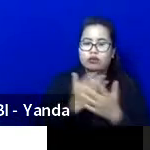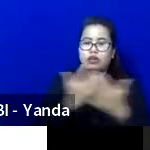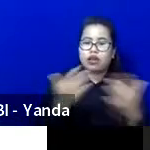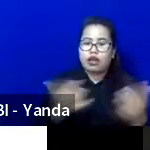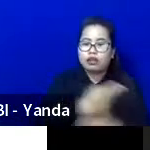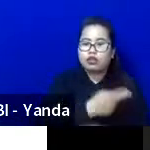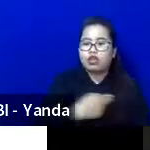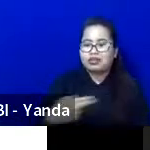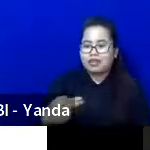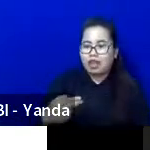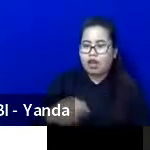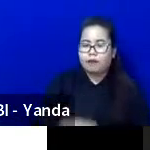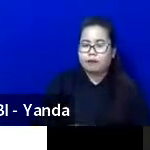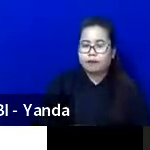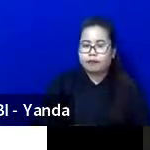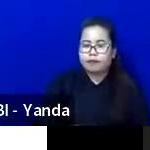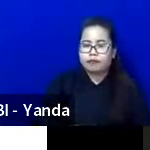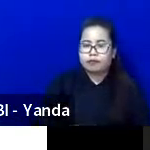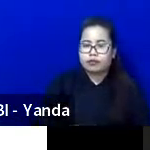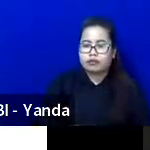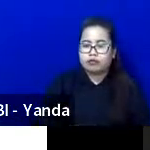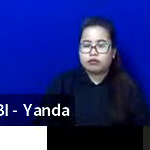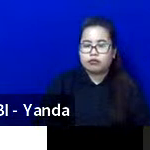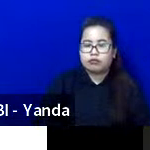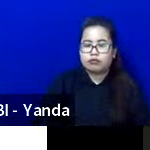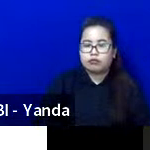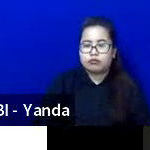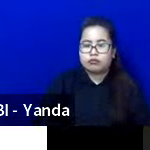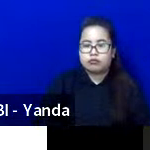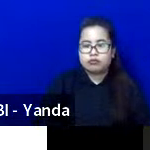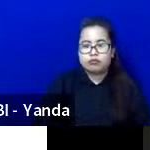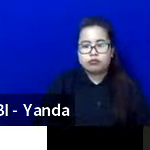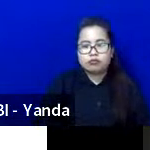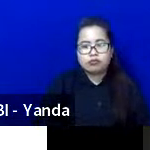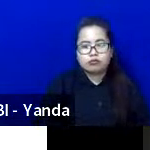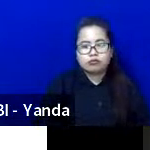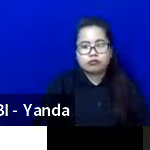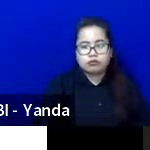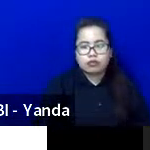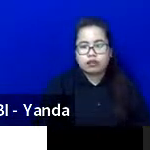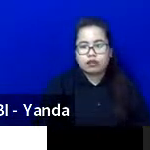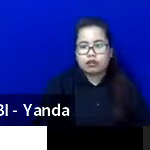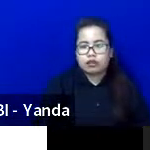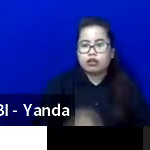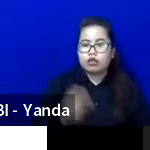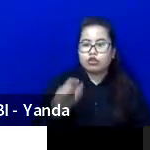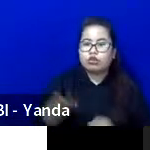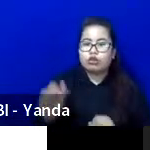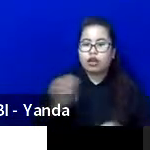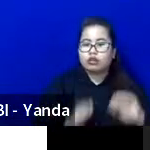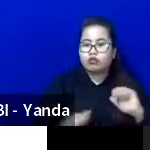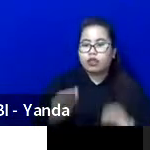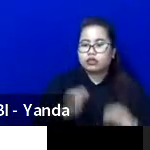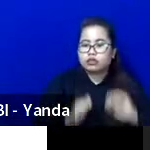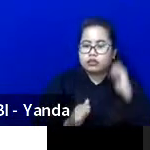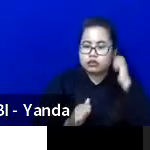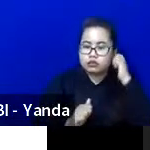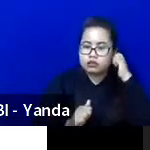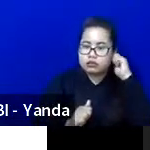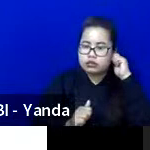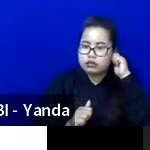so private initiative, had provided healthcare for Indonesians, some from plantations, some from mission, from the